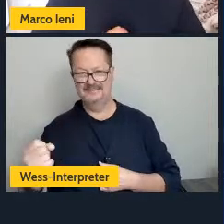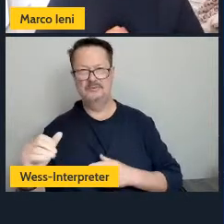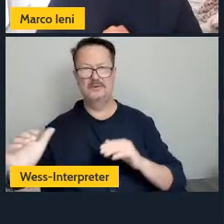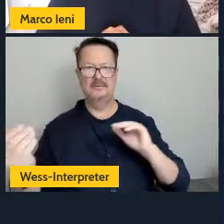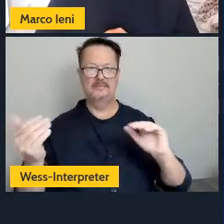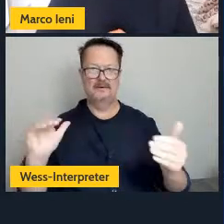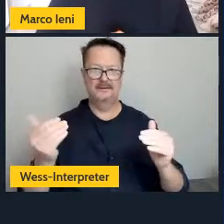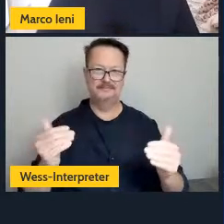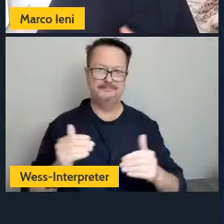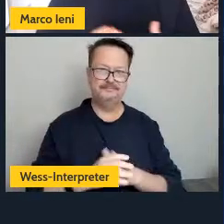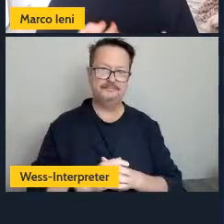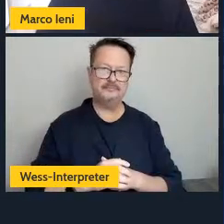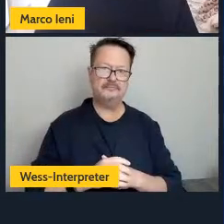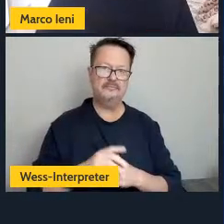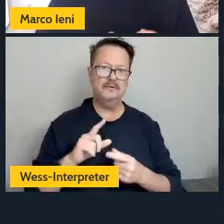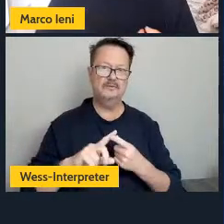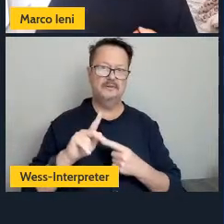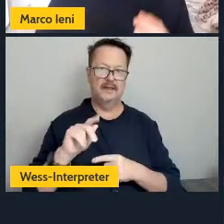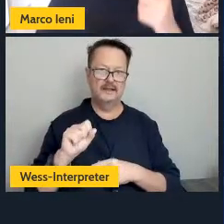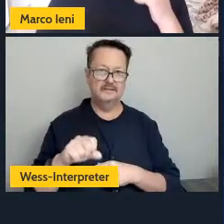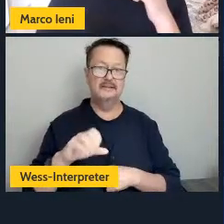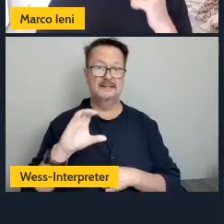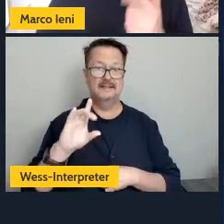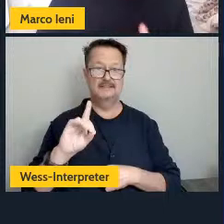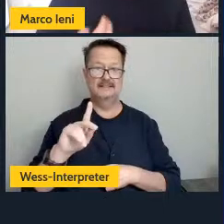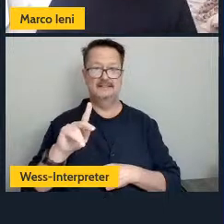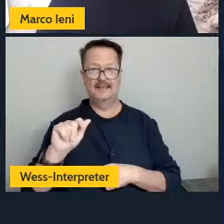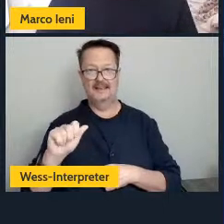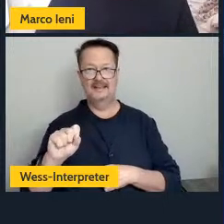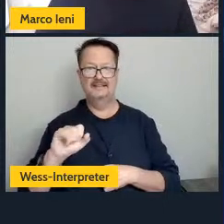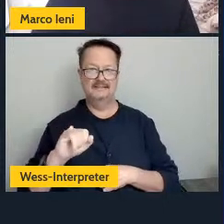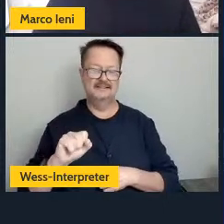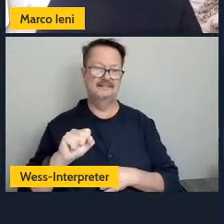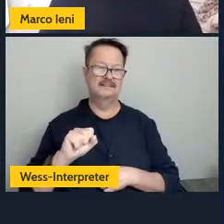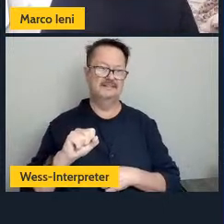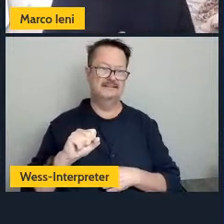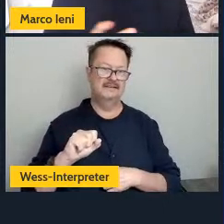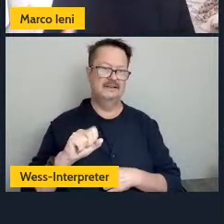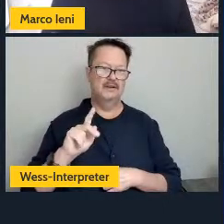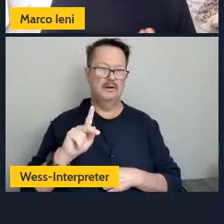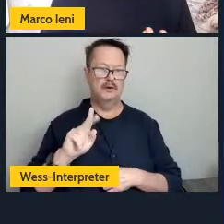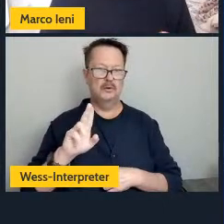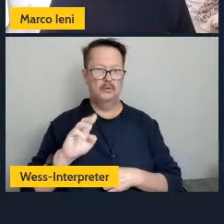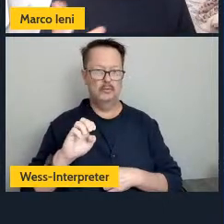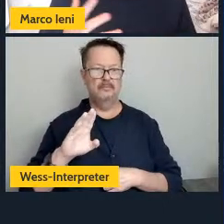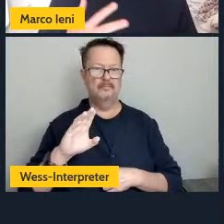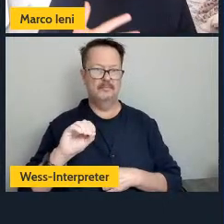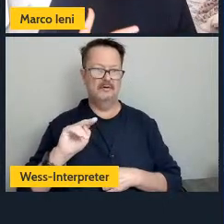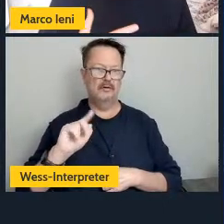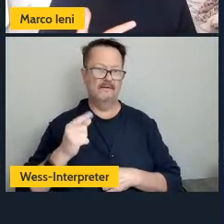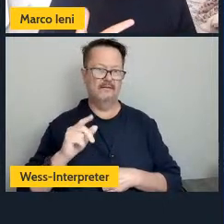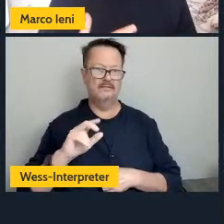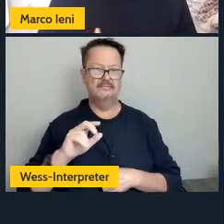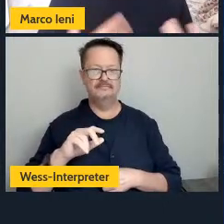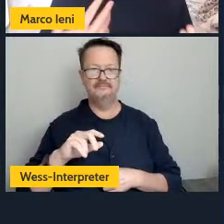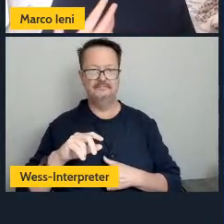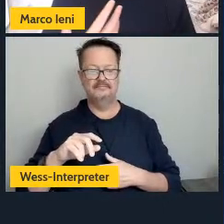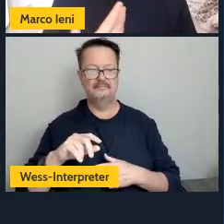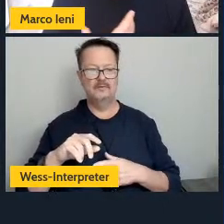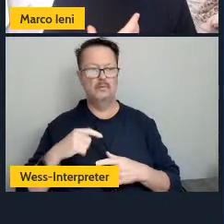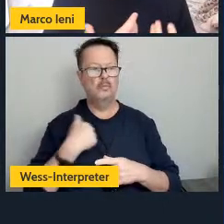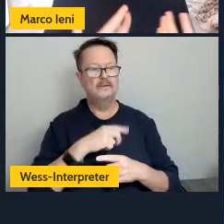first difference is that CDKs is Kubernetes aware. We saw before that we have